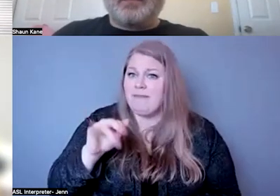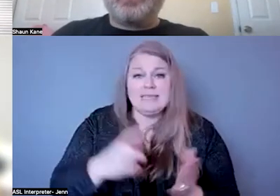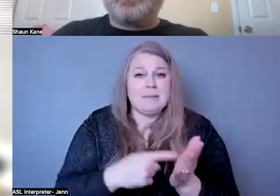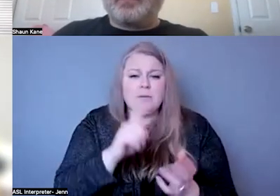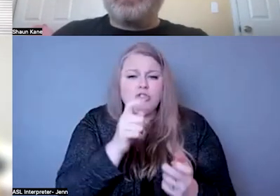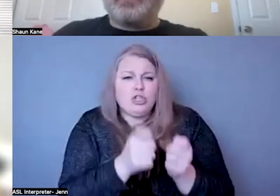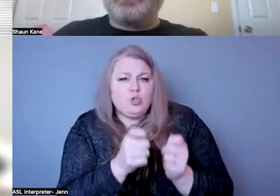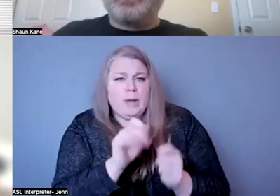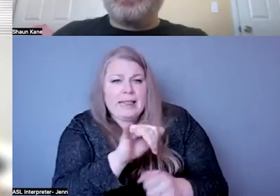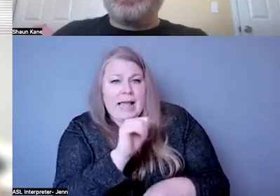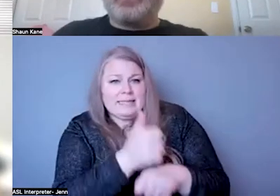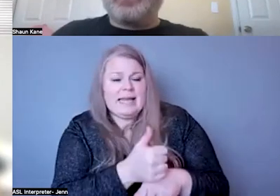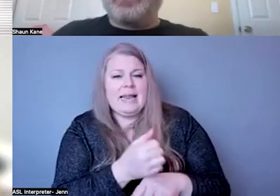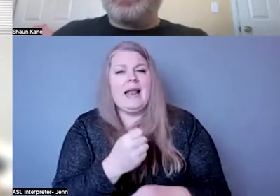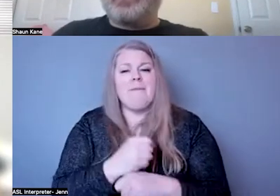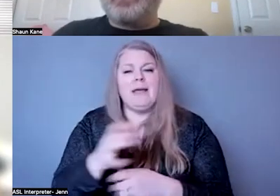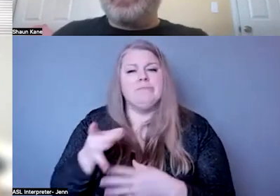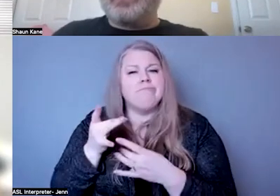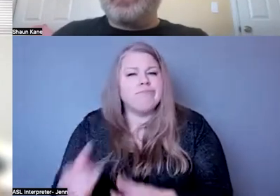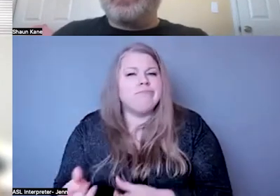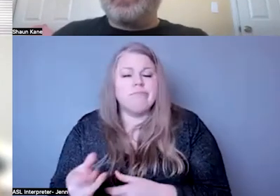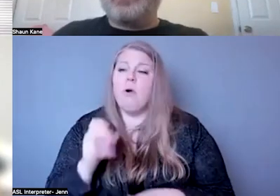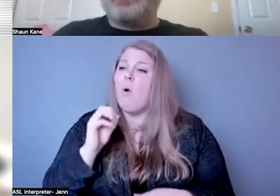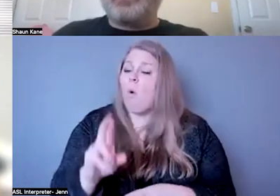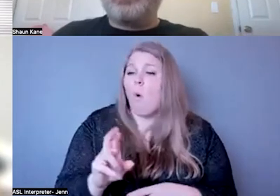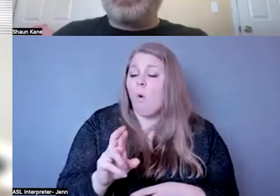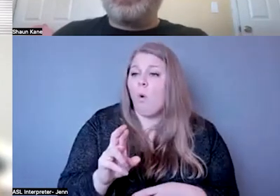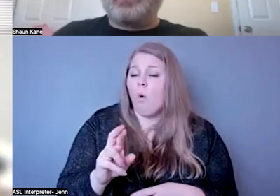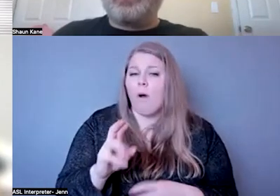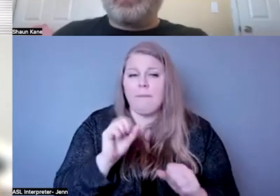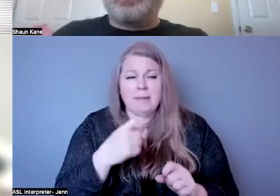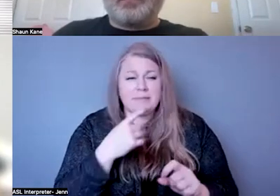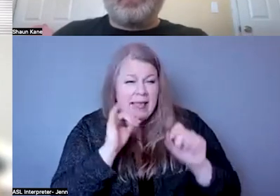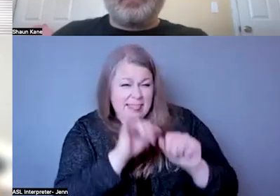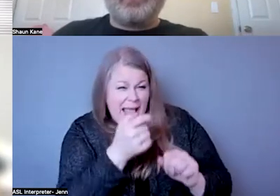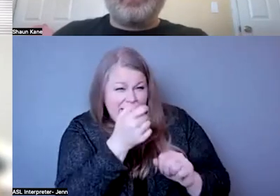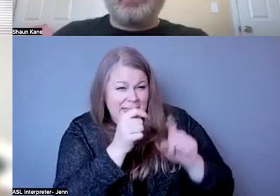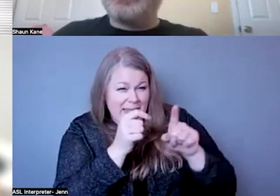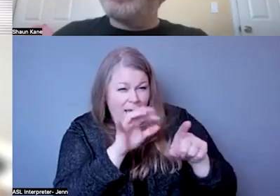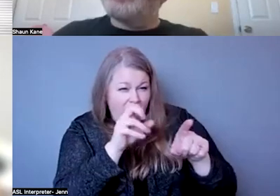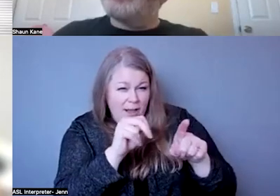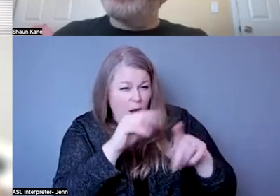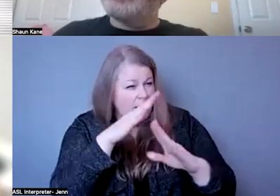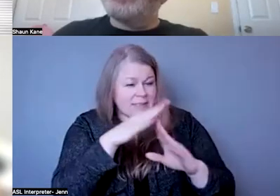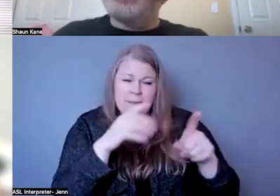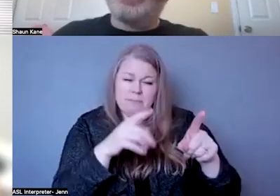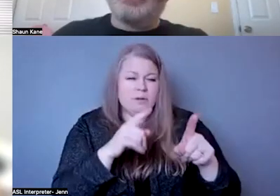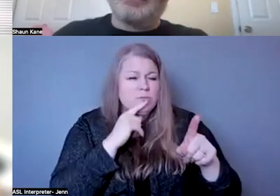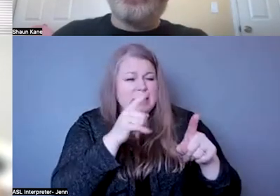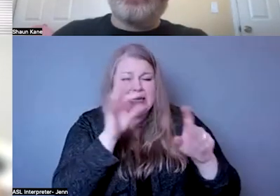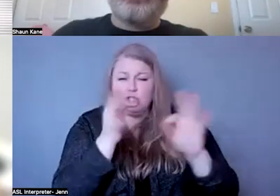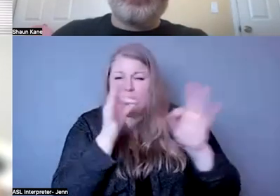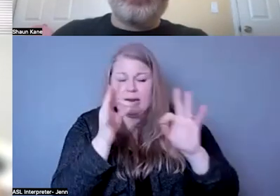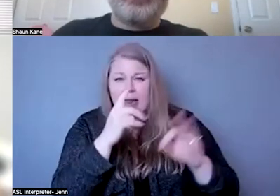setting that makes the world of difference, or just being able to say, that little icon up there is really distracting me.